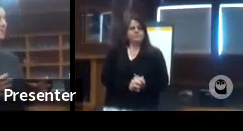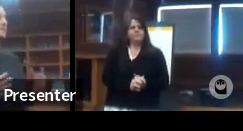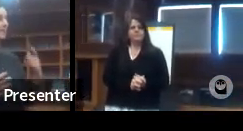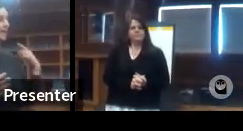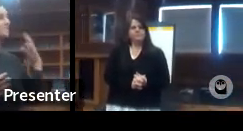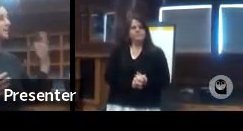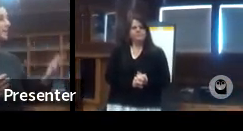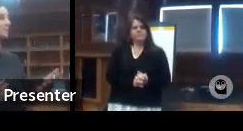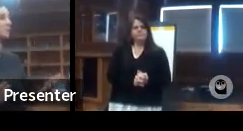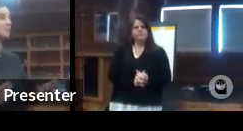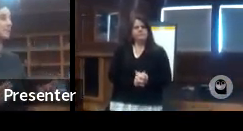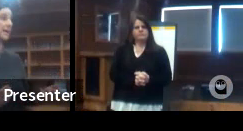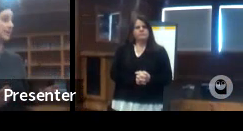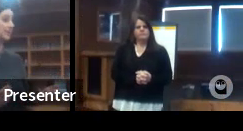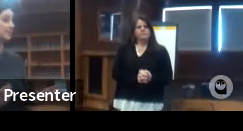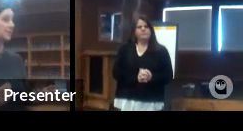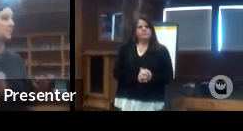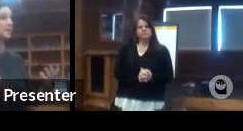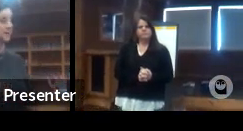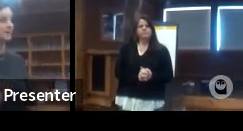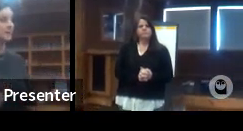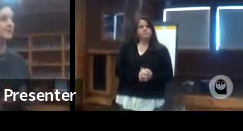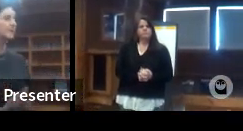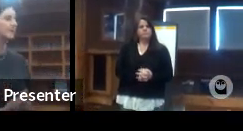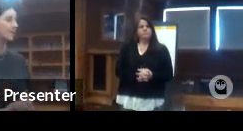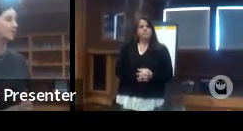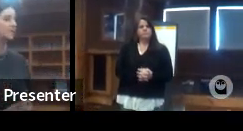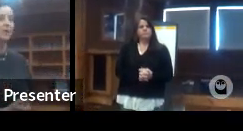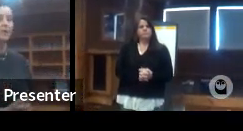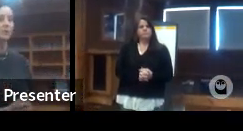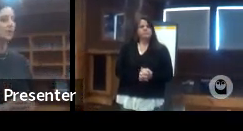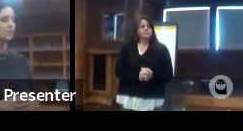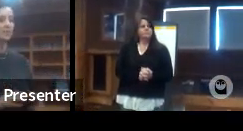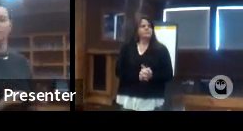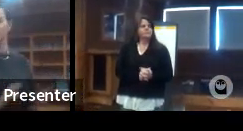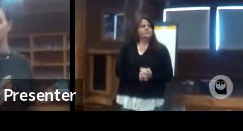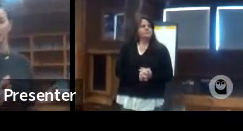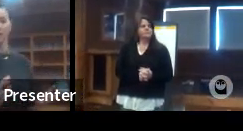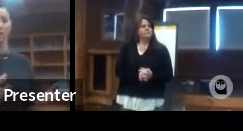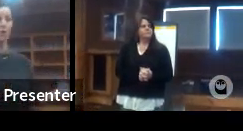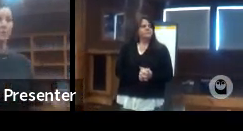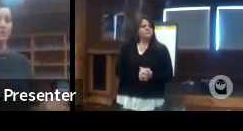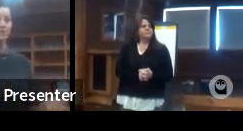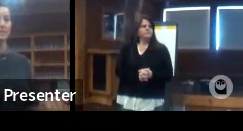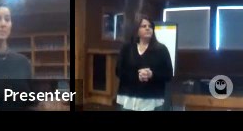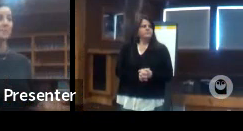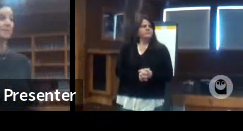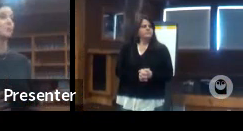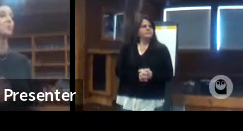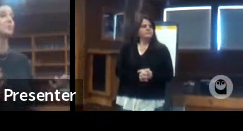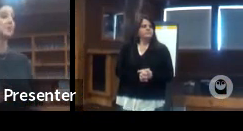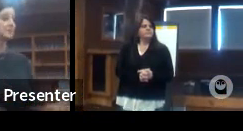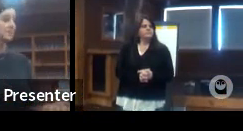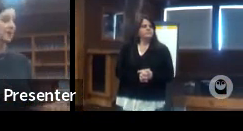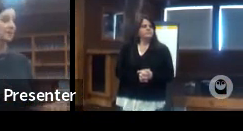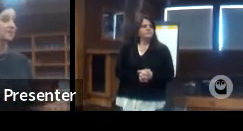those critiques and been able to use them later. So it is helpful. So we hope that you just are open to this experiment,